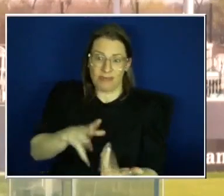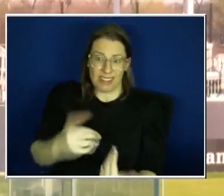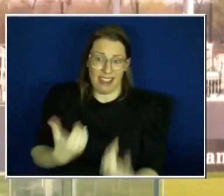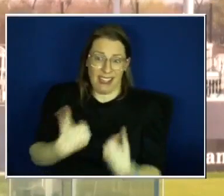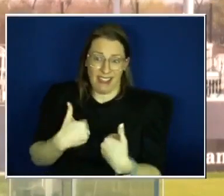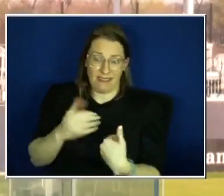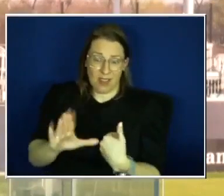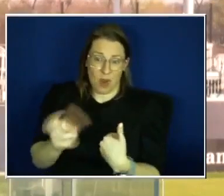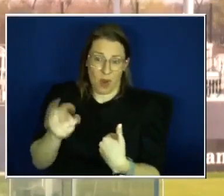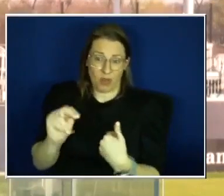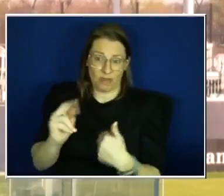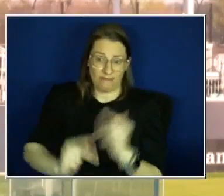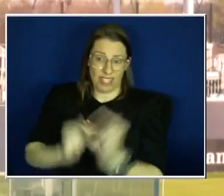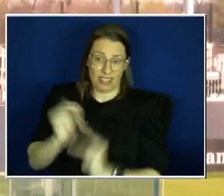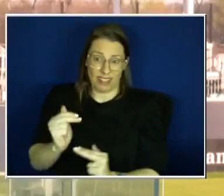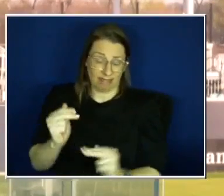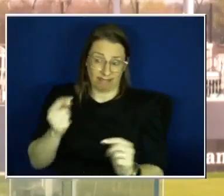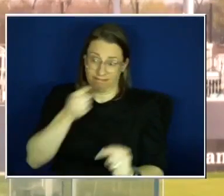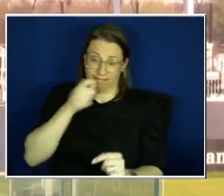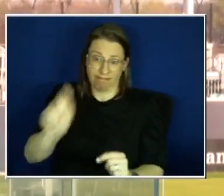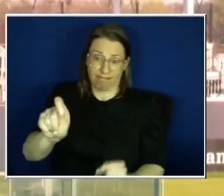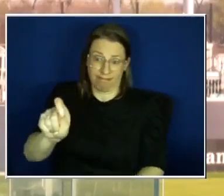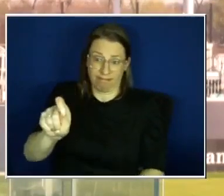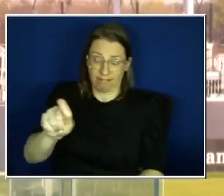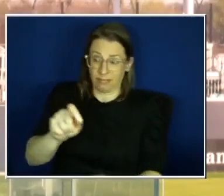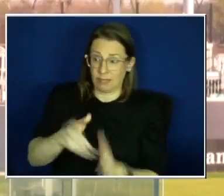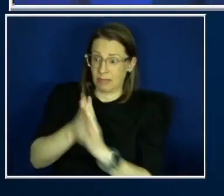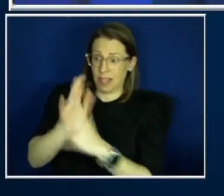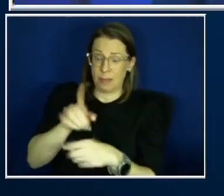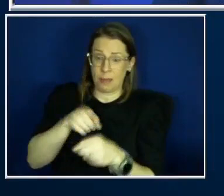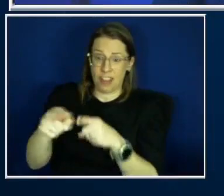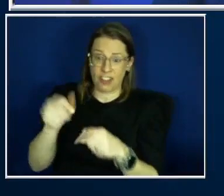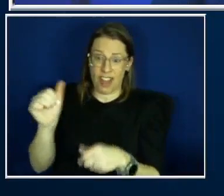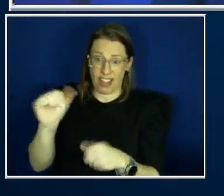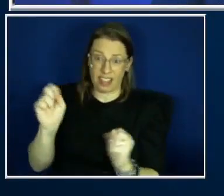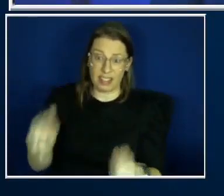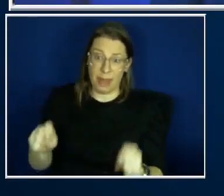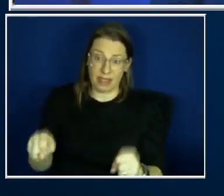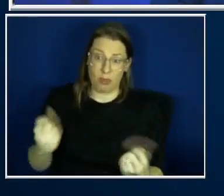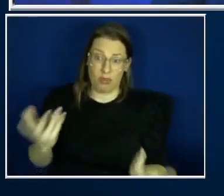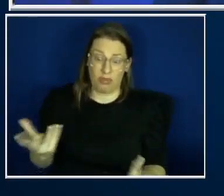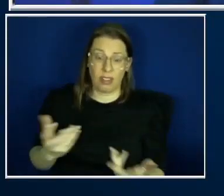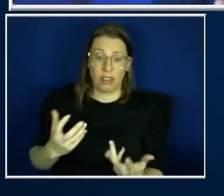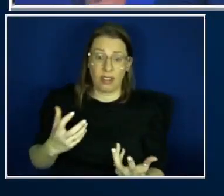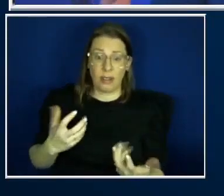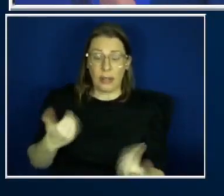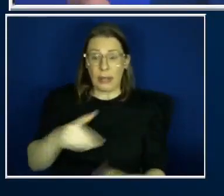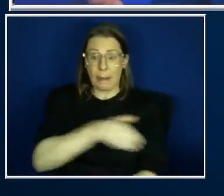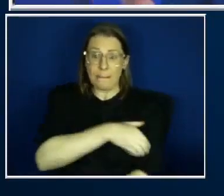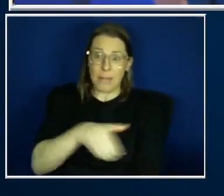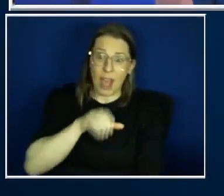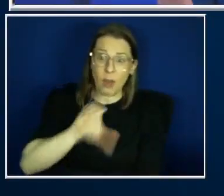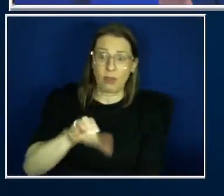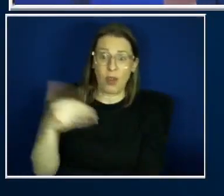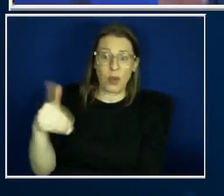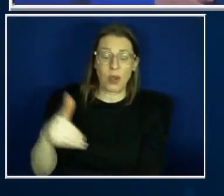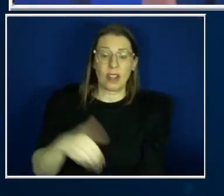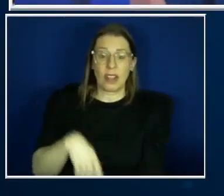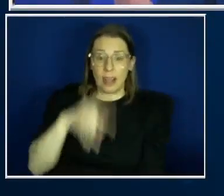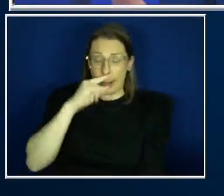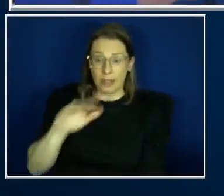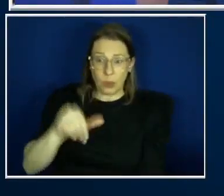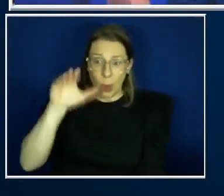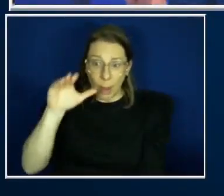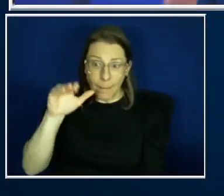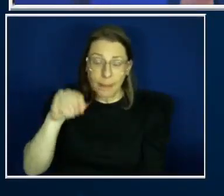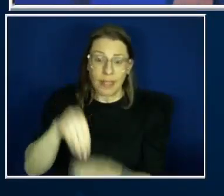and having the opportunity to be a professional athlete is pretty powerful. Yeah, it is. Yeah, you just saying that. How many times do we say, gosh, just our kids growing up in a world where they